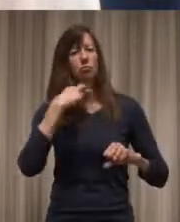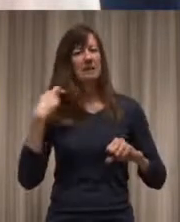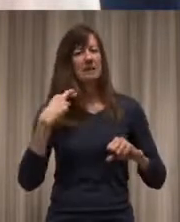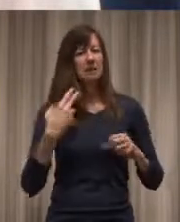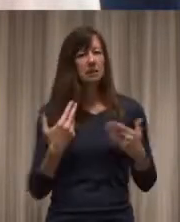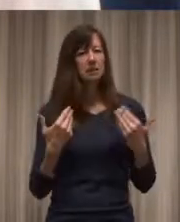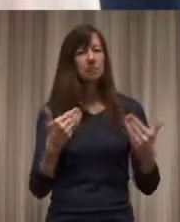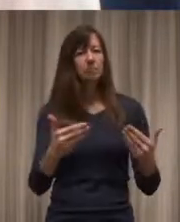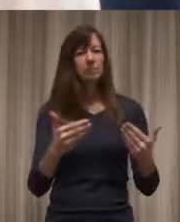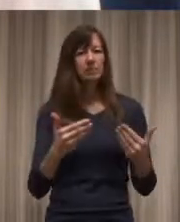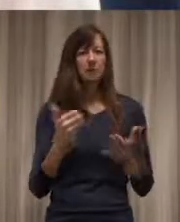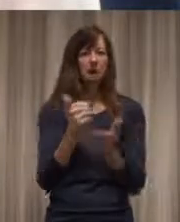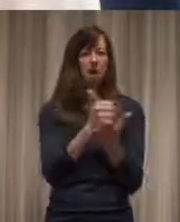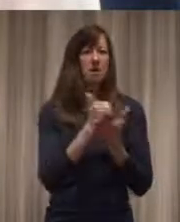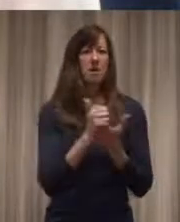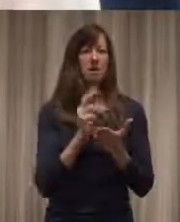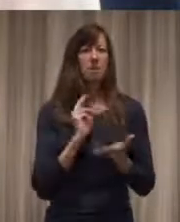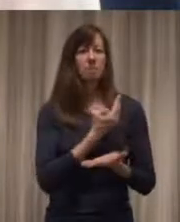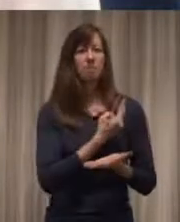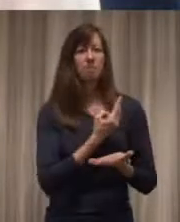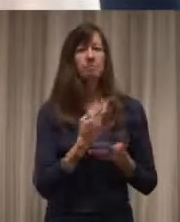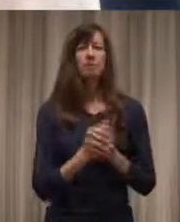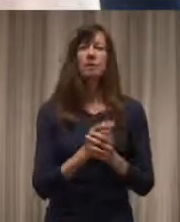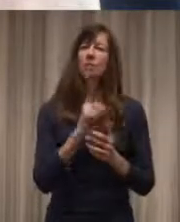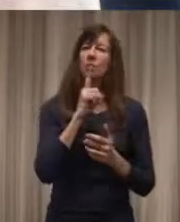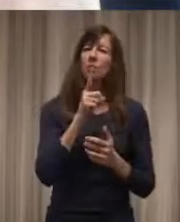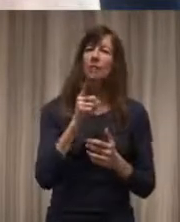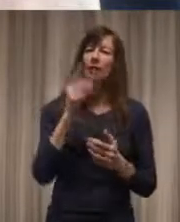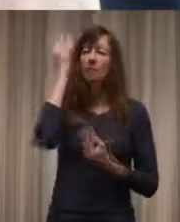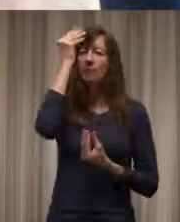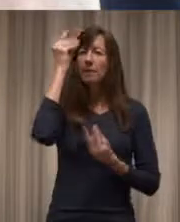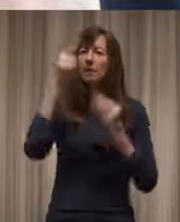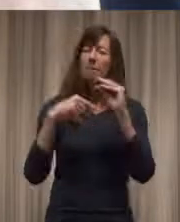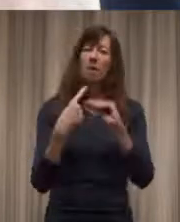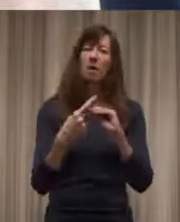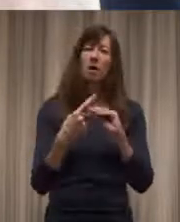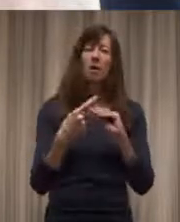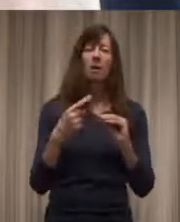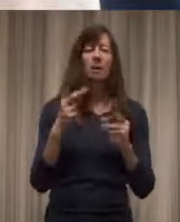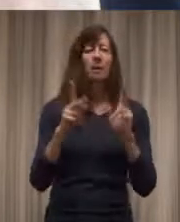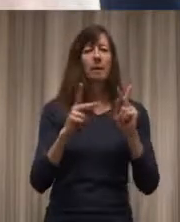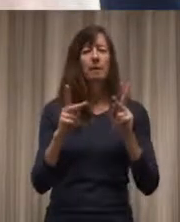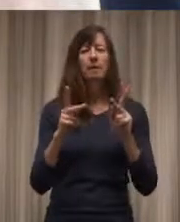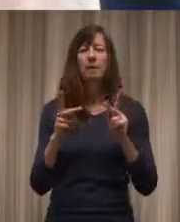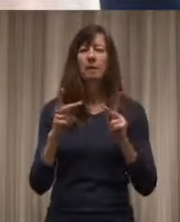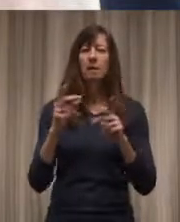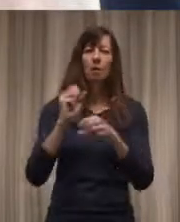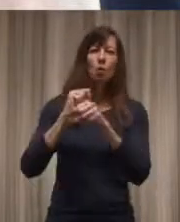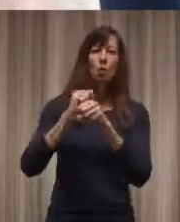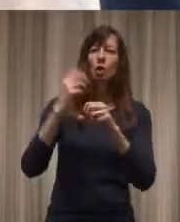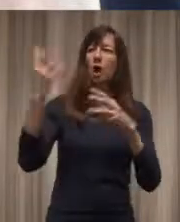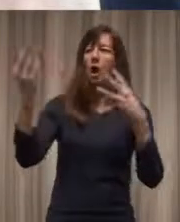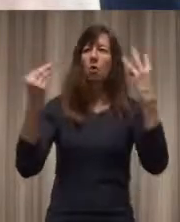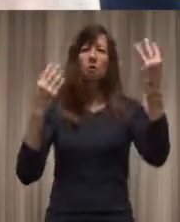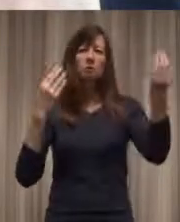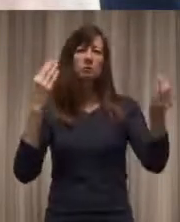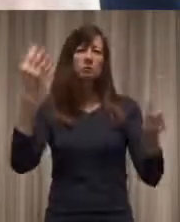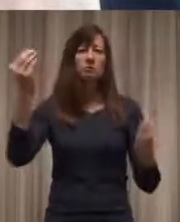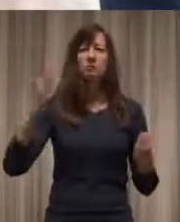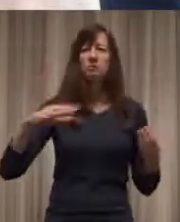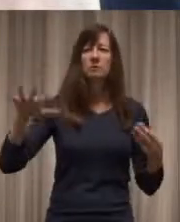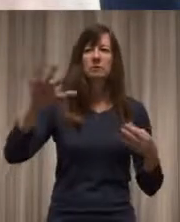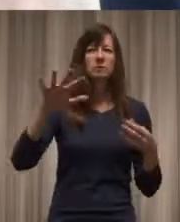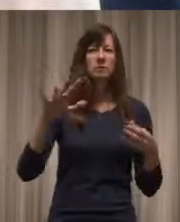that are public servants that work throughout this holiday period, many without break, to keep us safe and